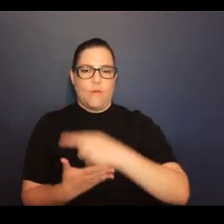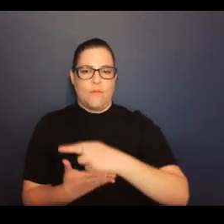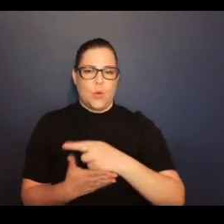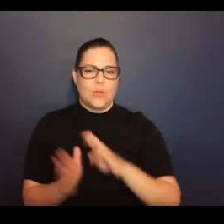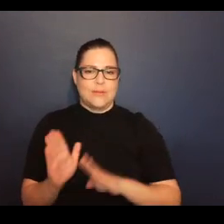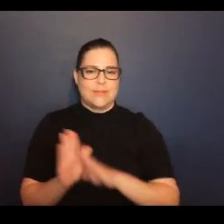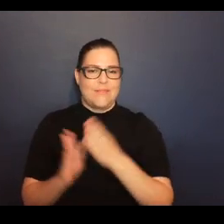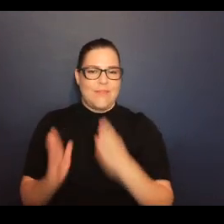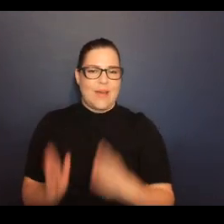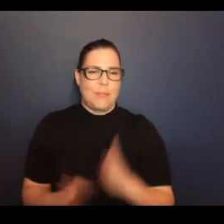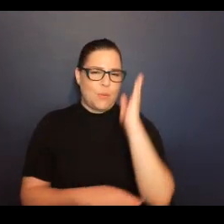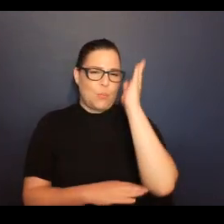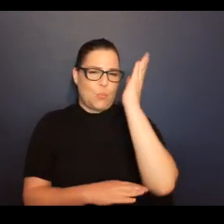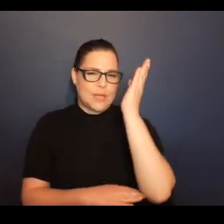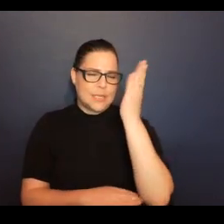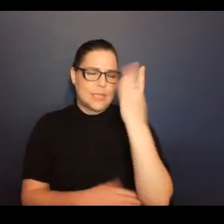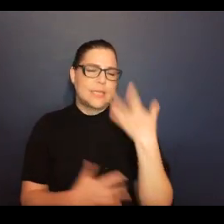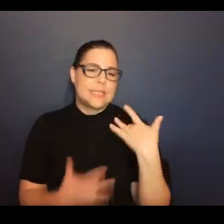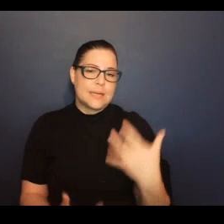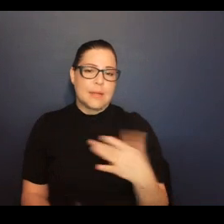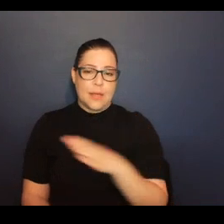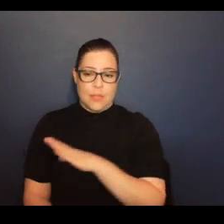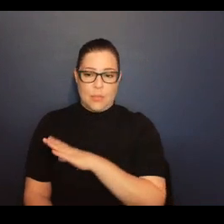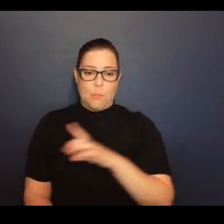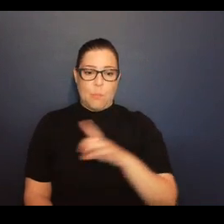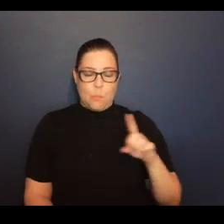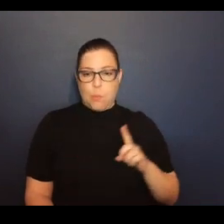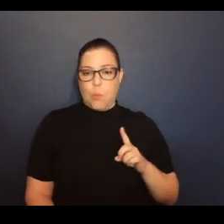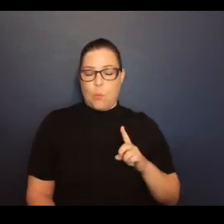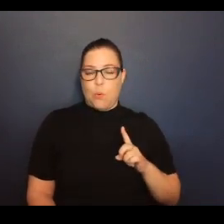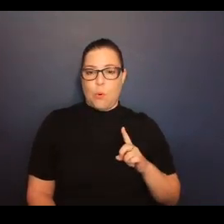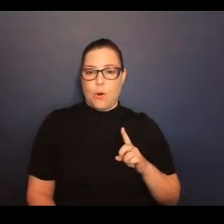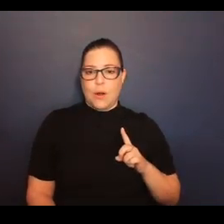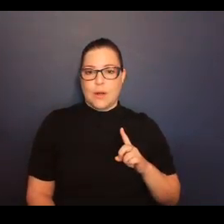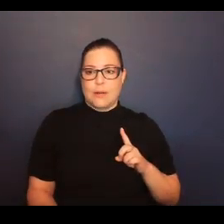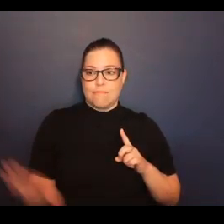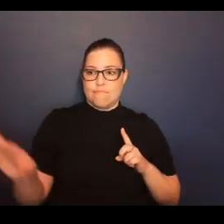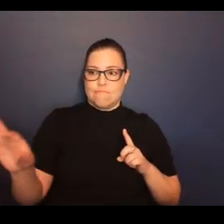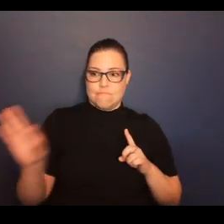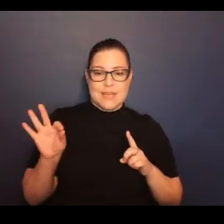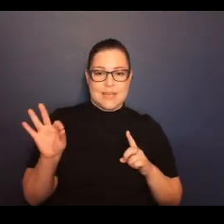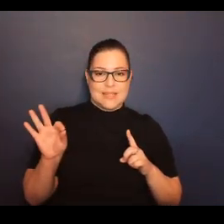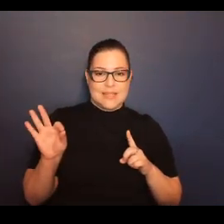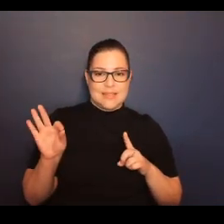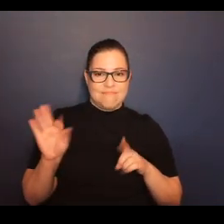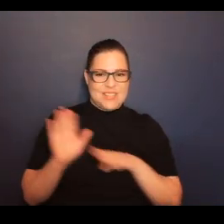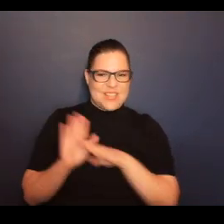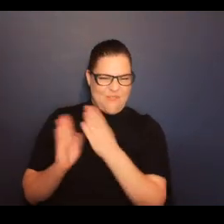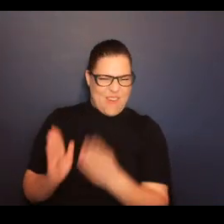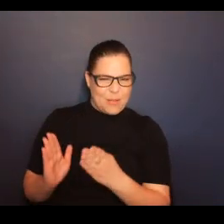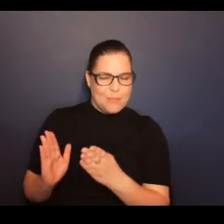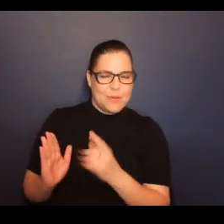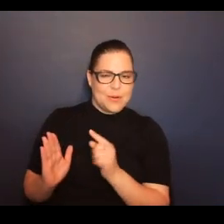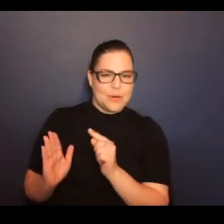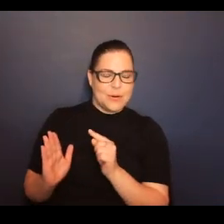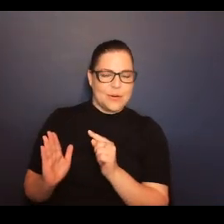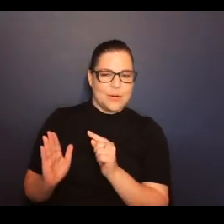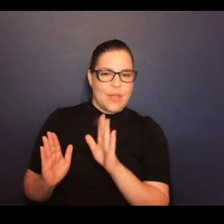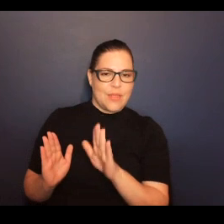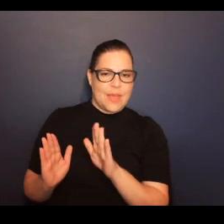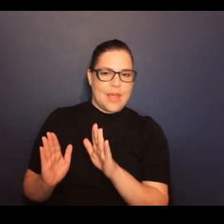developer's presentation. And typically the board will then, once the board selects the developer, there are